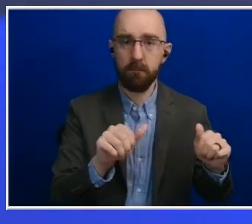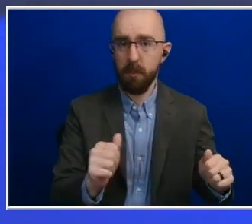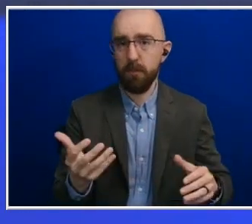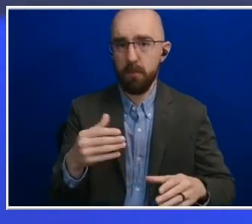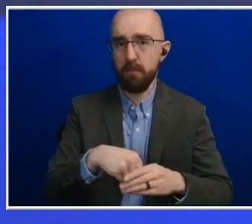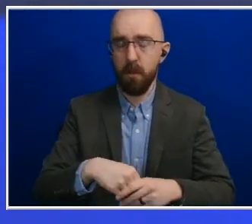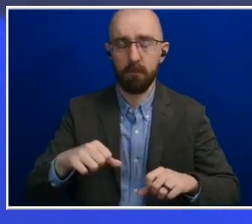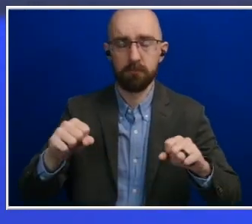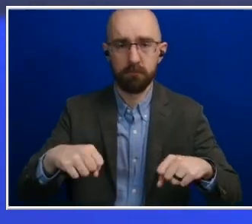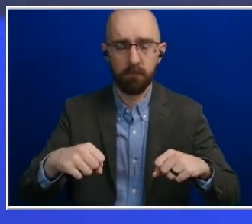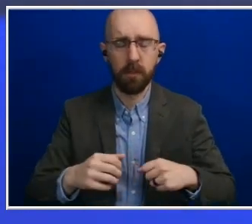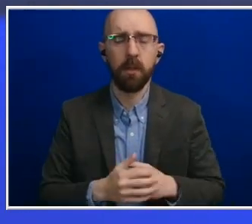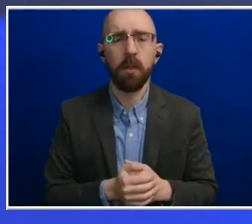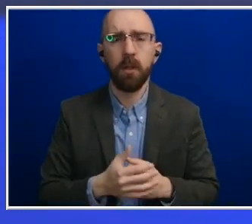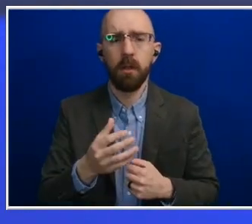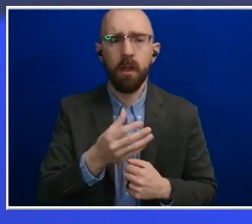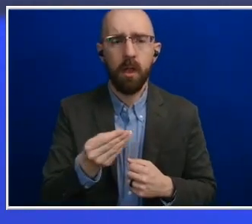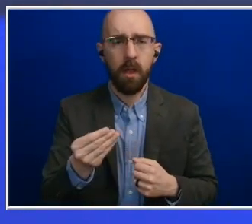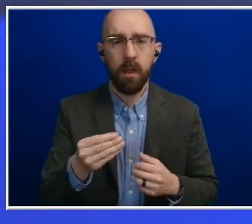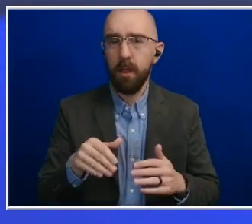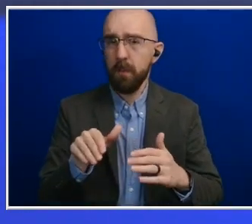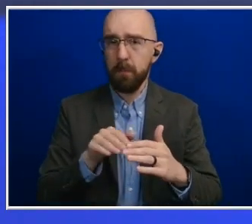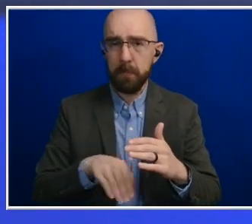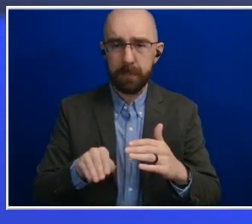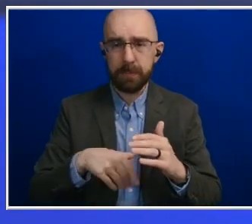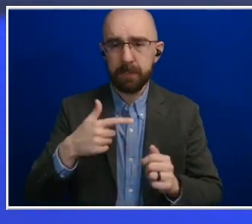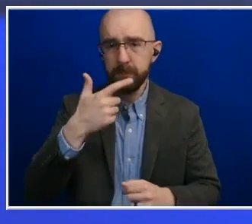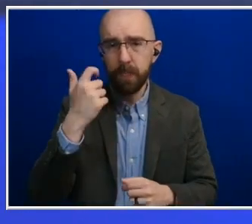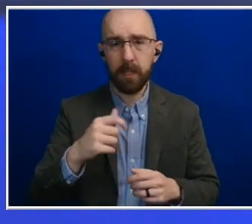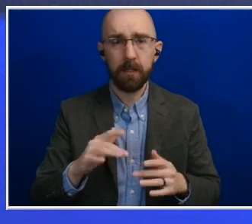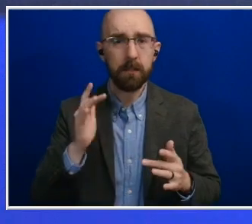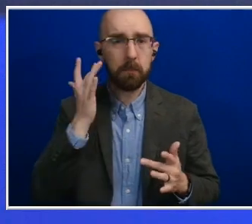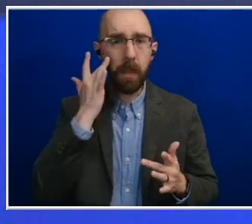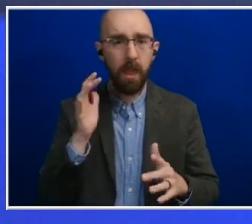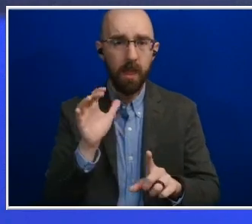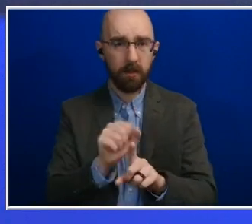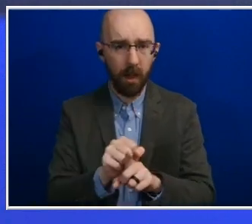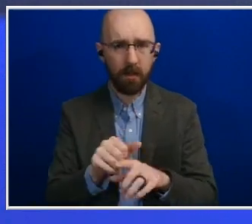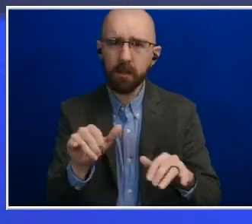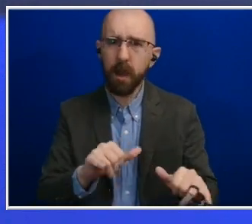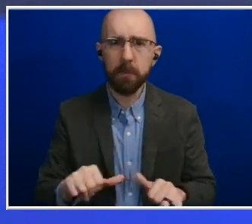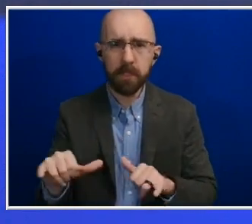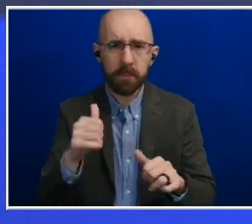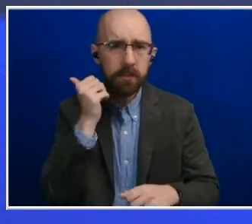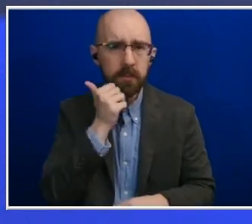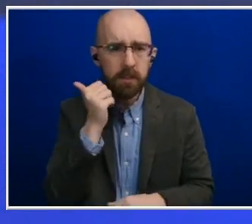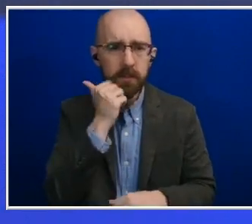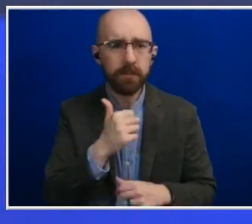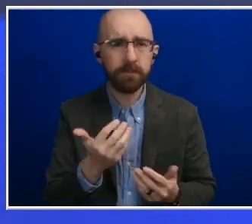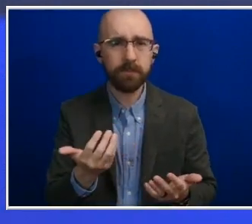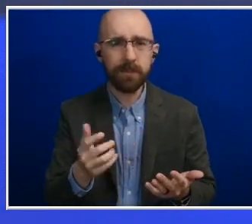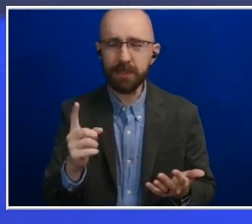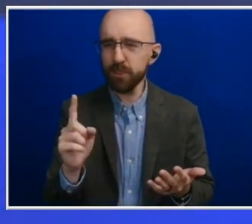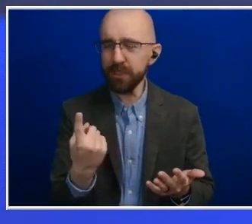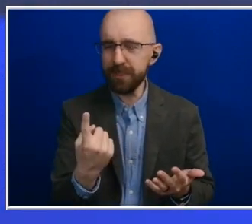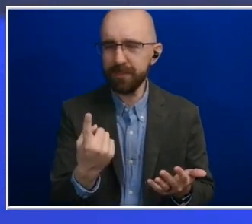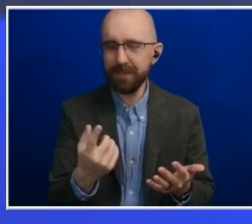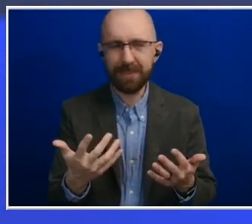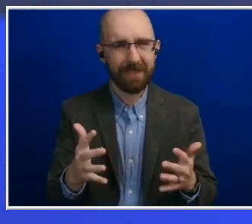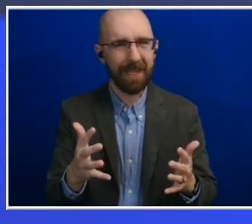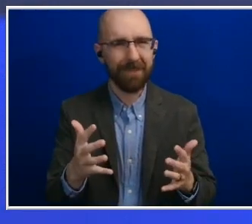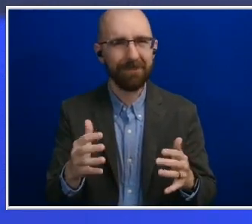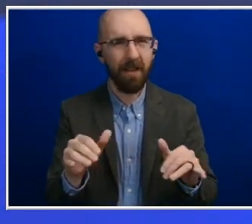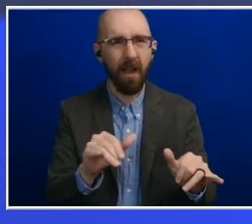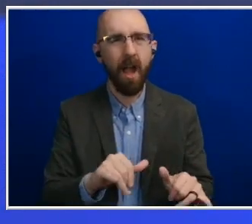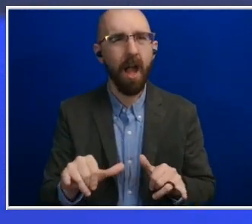And essentially, because panic attacks are so common, it is just kind of a common